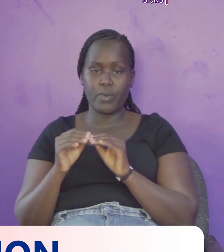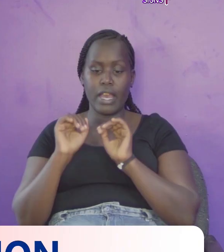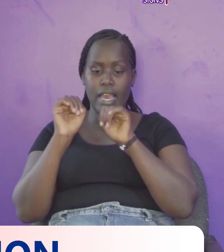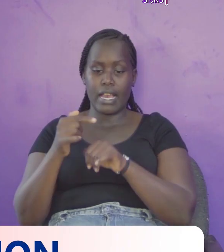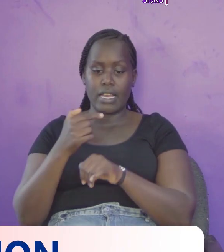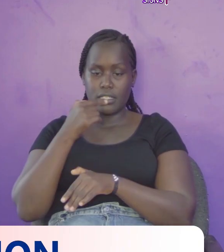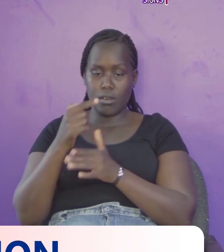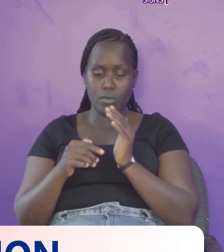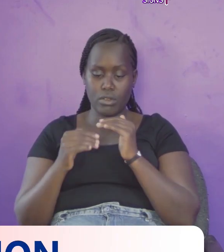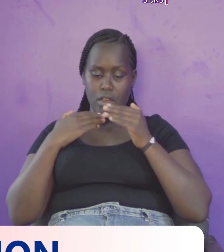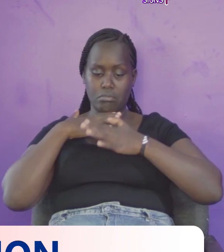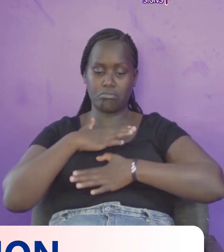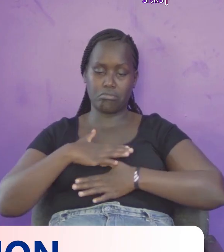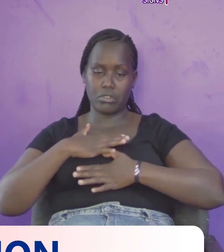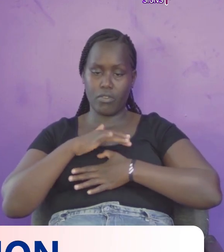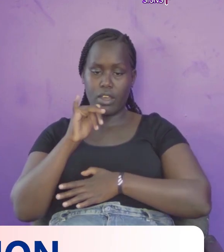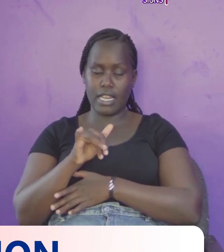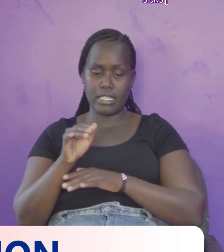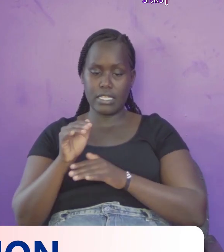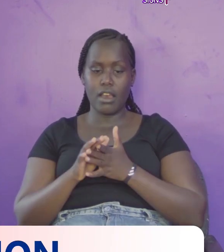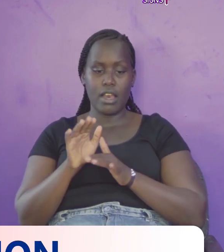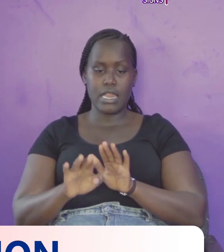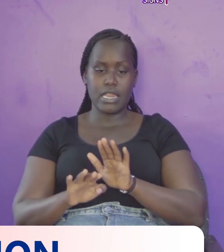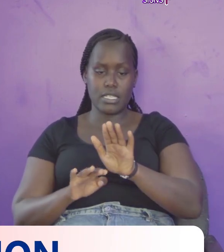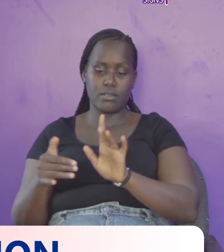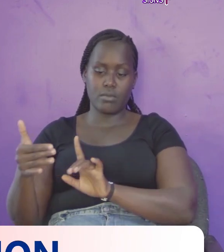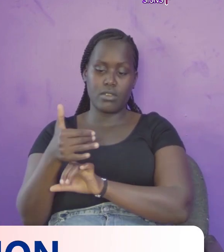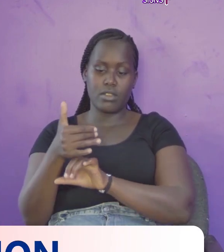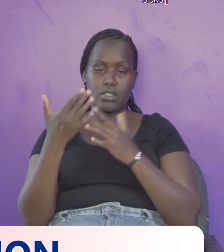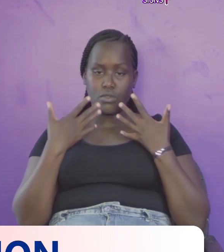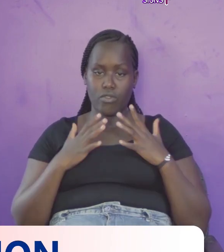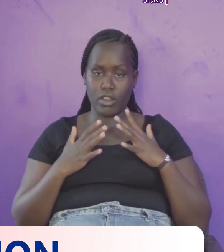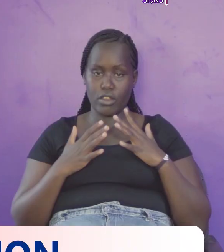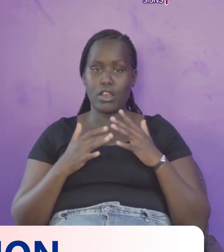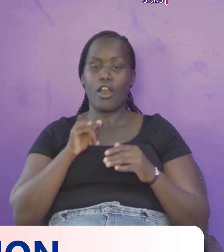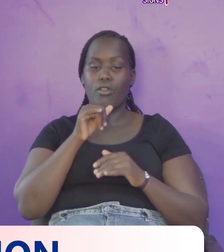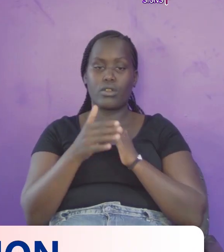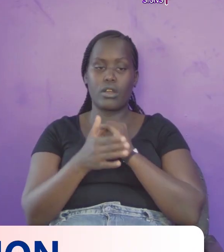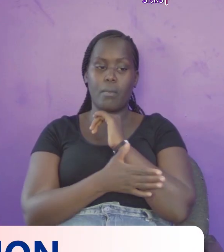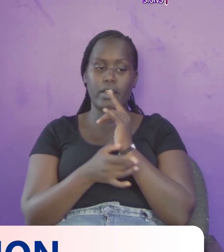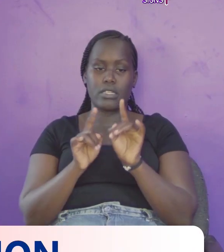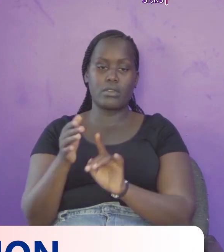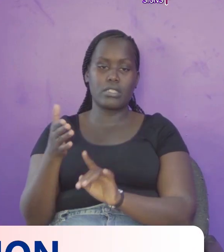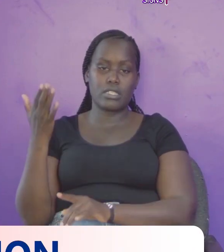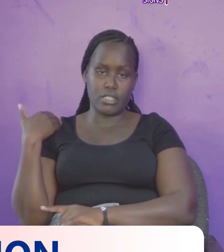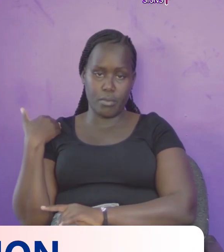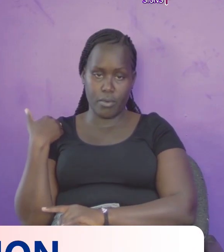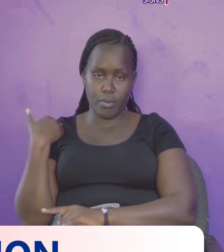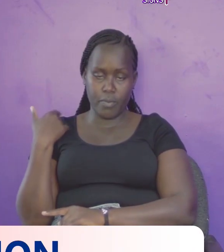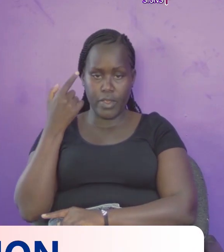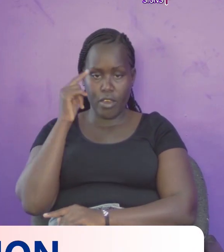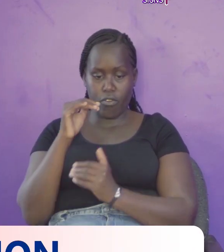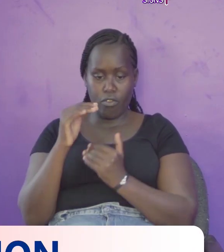I'm grateful that at least these milestones have been achieved. It is not as bad as it was. So for